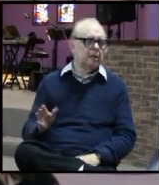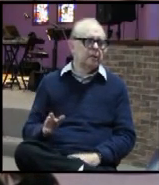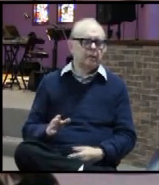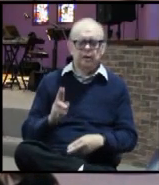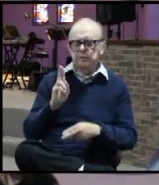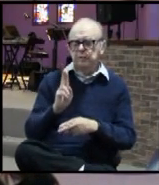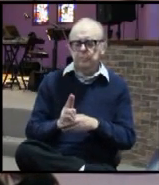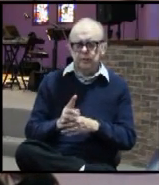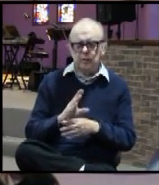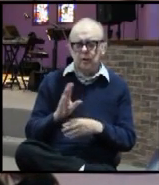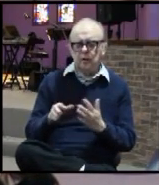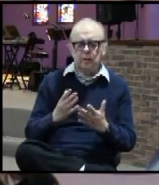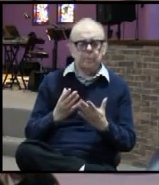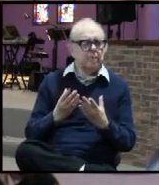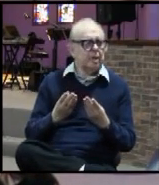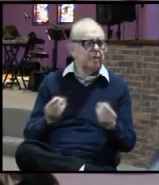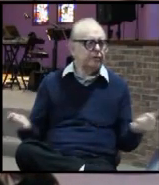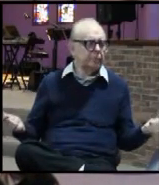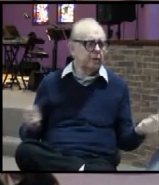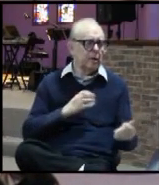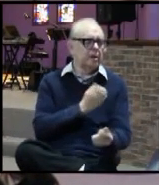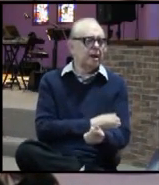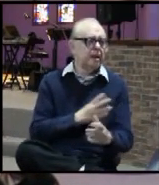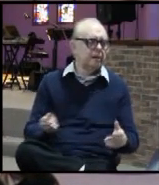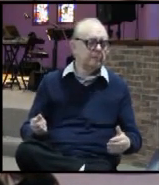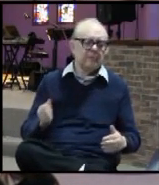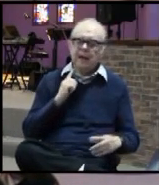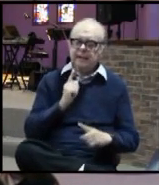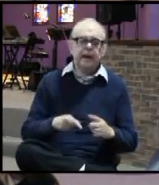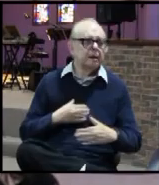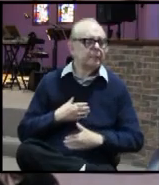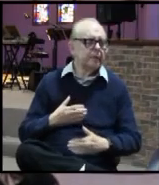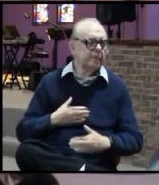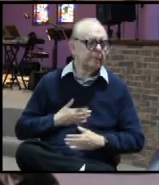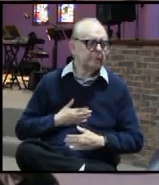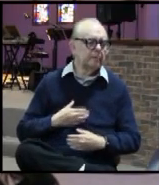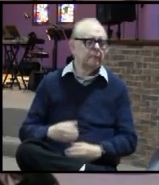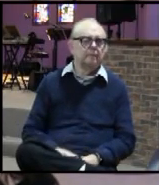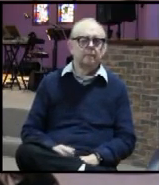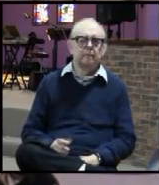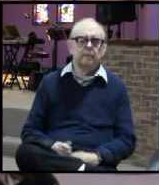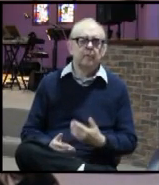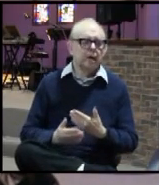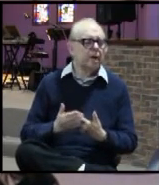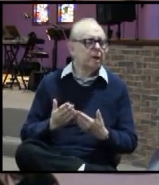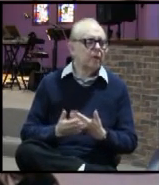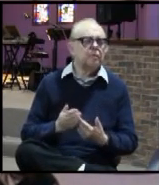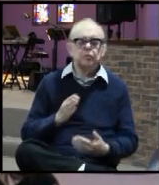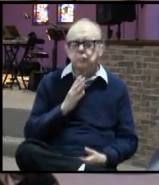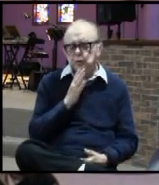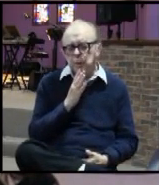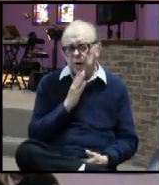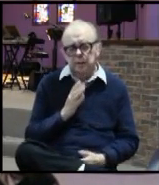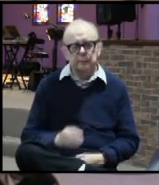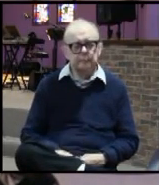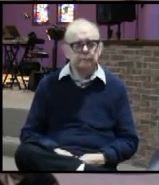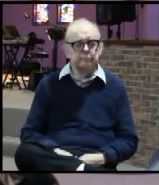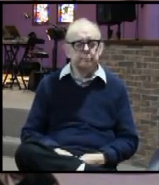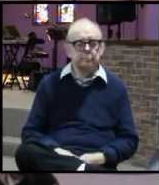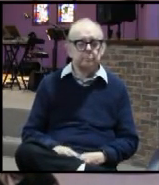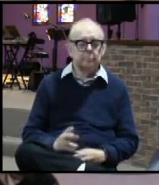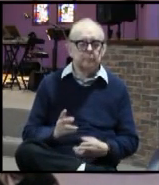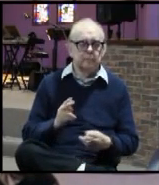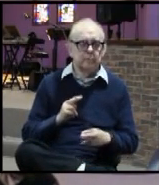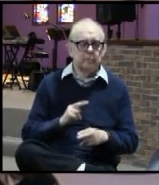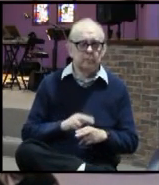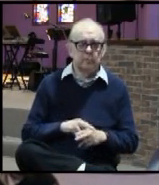energy and they suffocate on the cross. They can barely speak. Generally when you